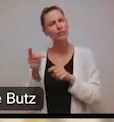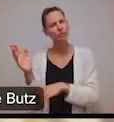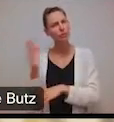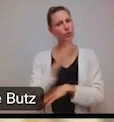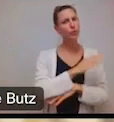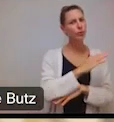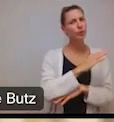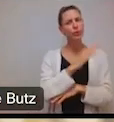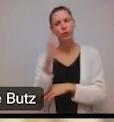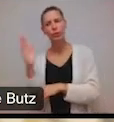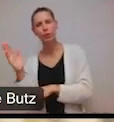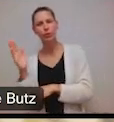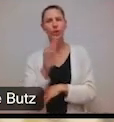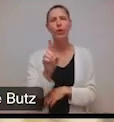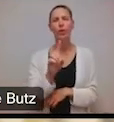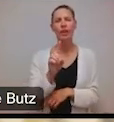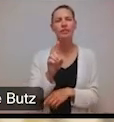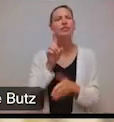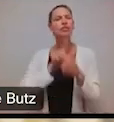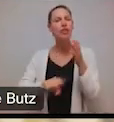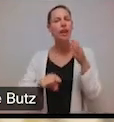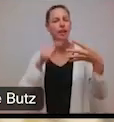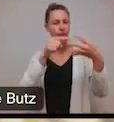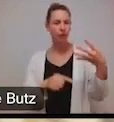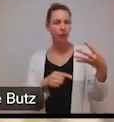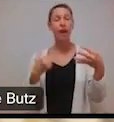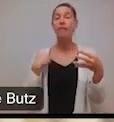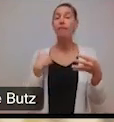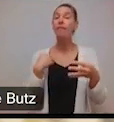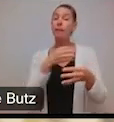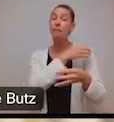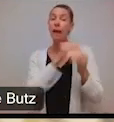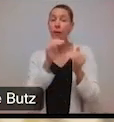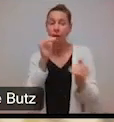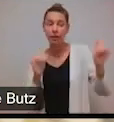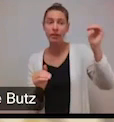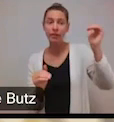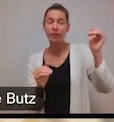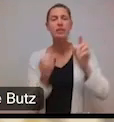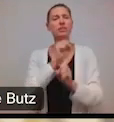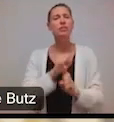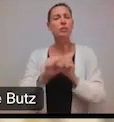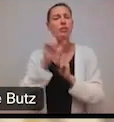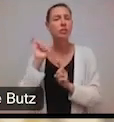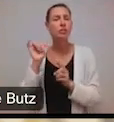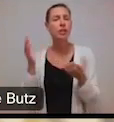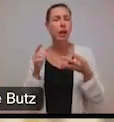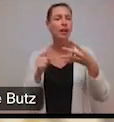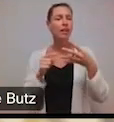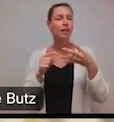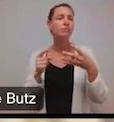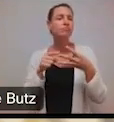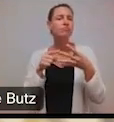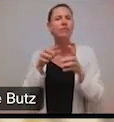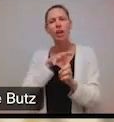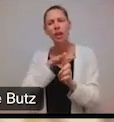criteria. Is there a difference in power? What's the situation here? What's the context? What's my purpose for emailing